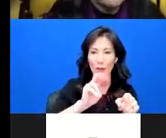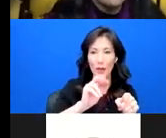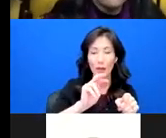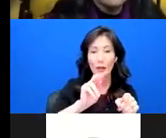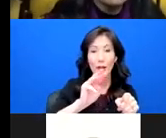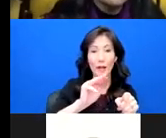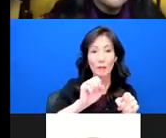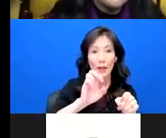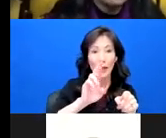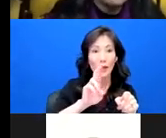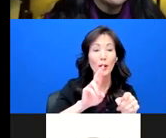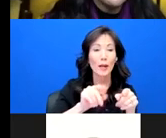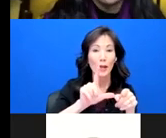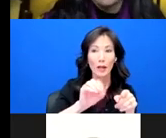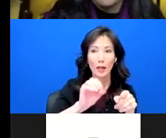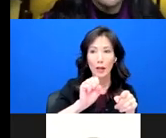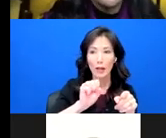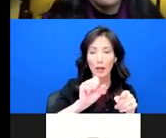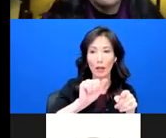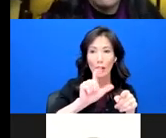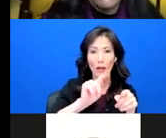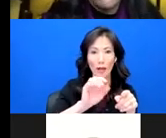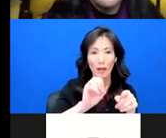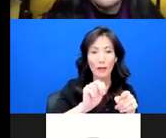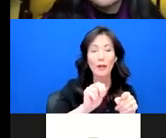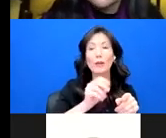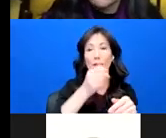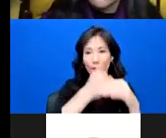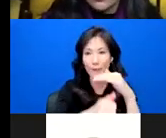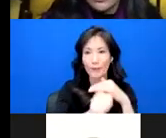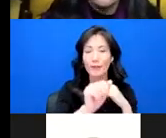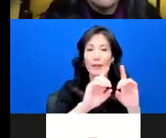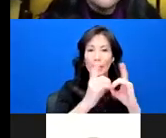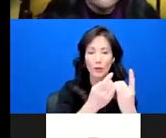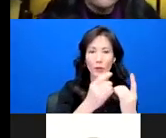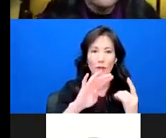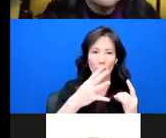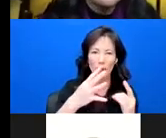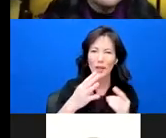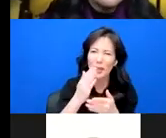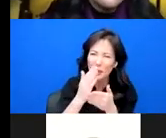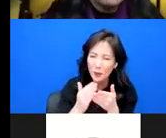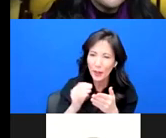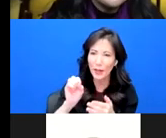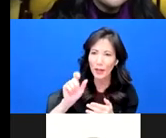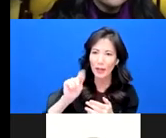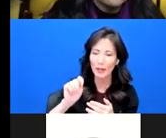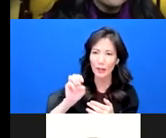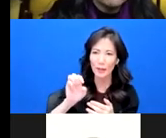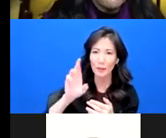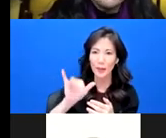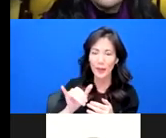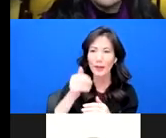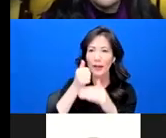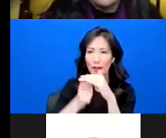make those whole. It moves a small portion of St. Mary's into District 3 to make that whole. It places